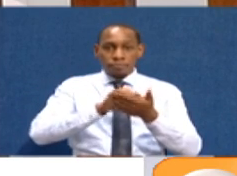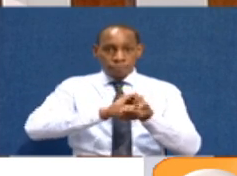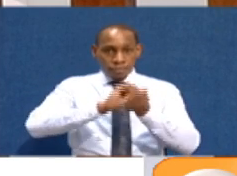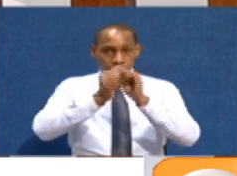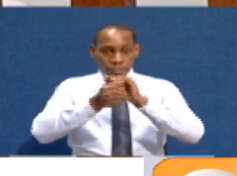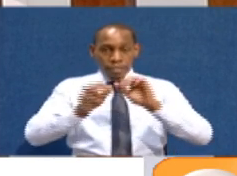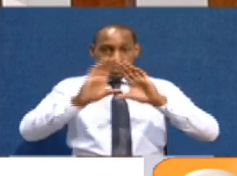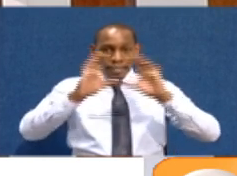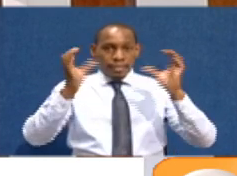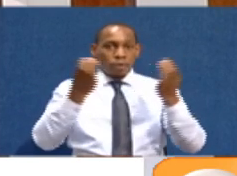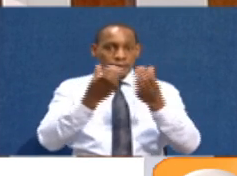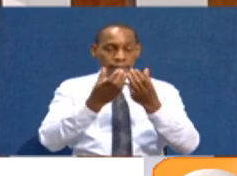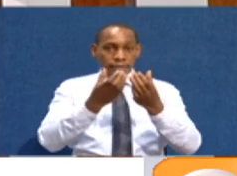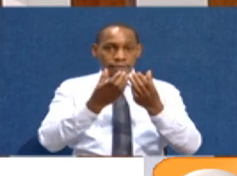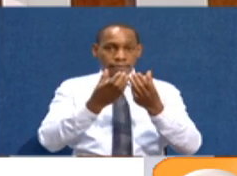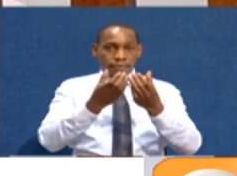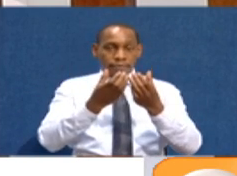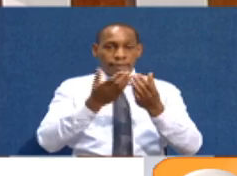place, right? We can,